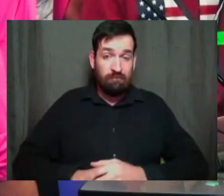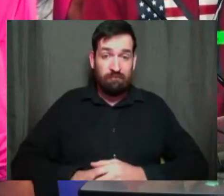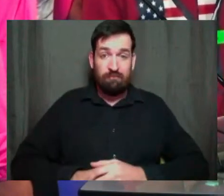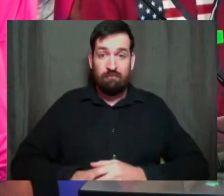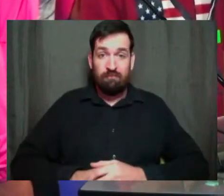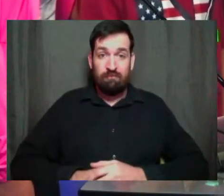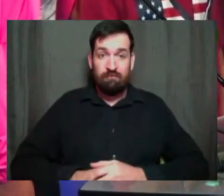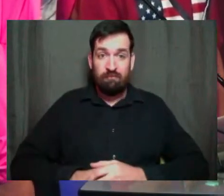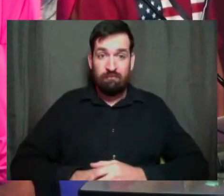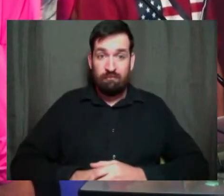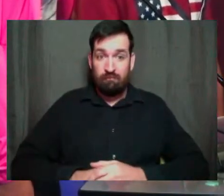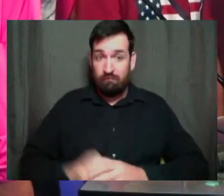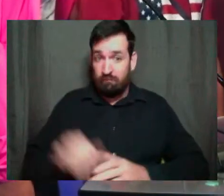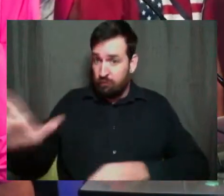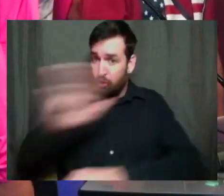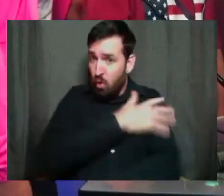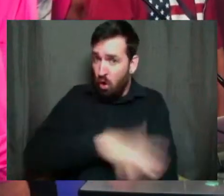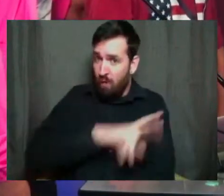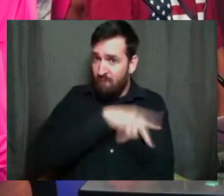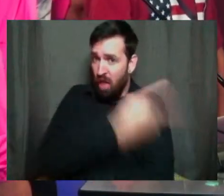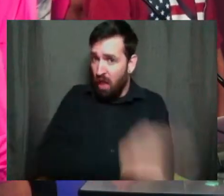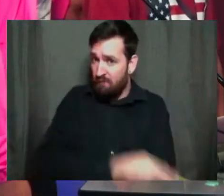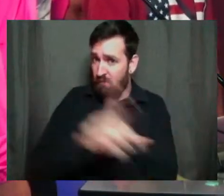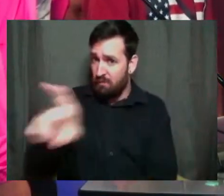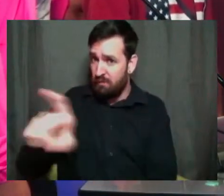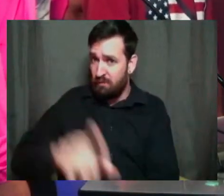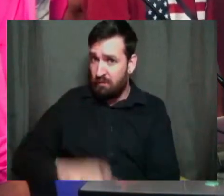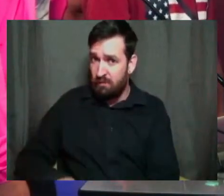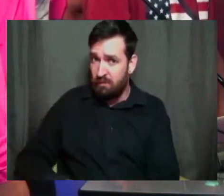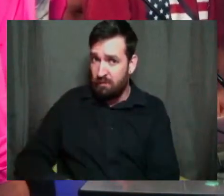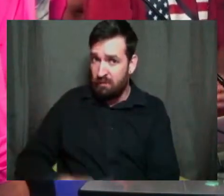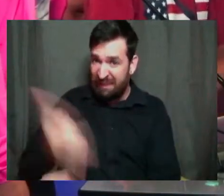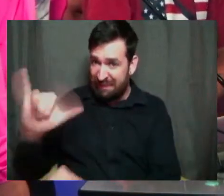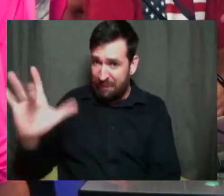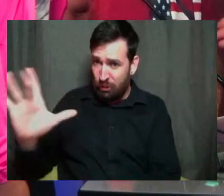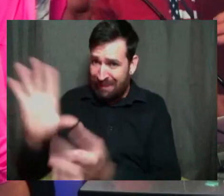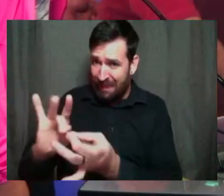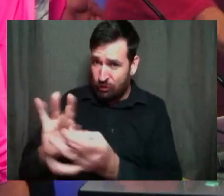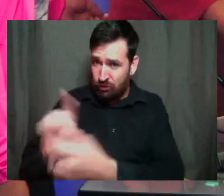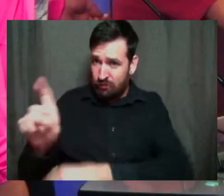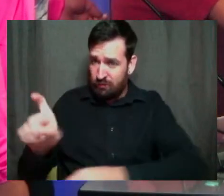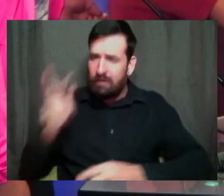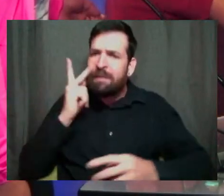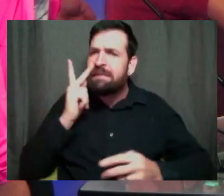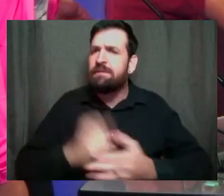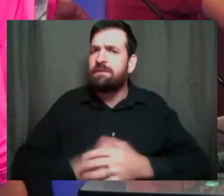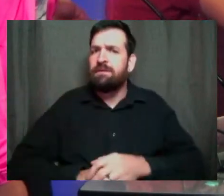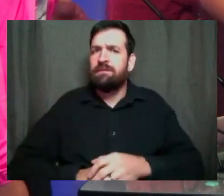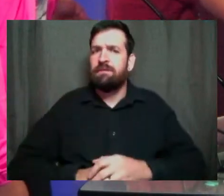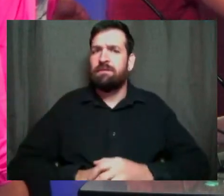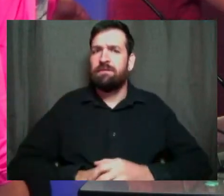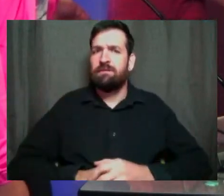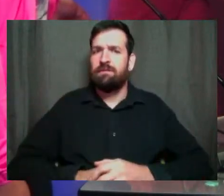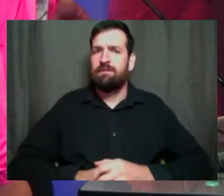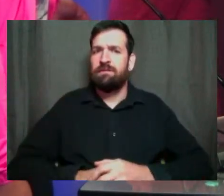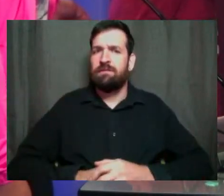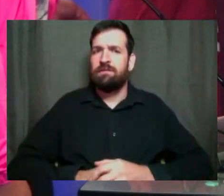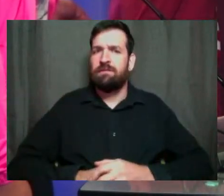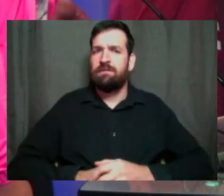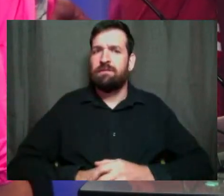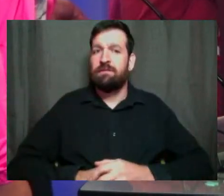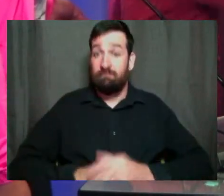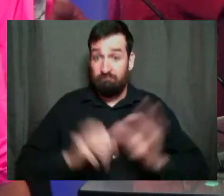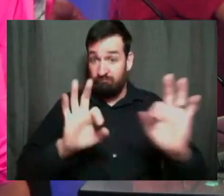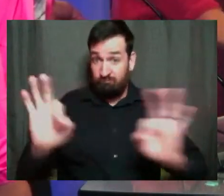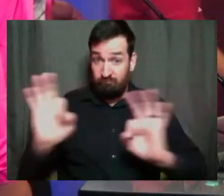any? Did Okay. your arm Yeah, fall it was off? pretty quiet. Oh, I don't know. Is it still attached? Let me see. You feel it? Everybody did good? Oh,